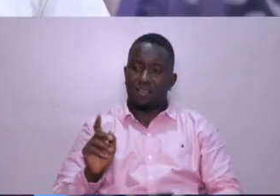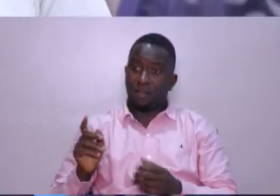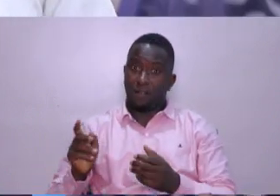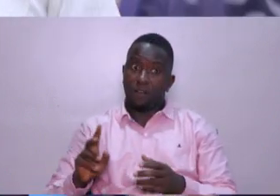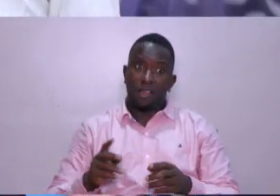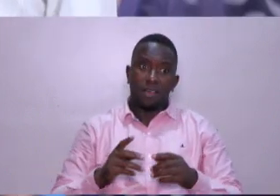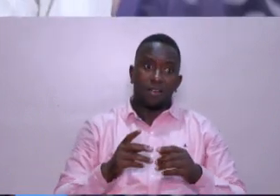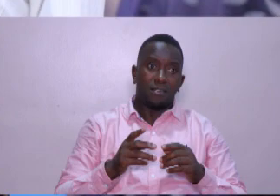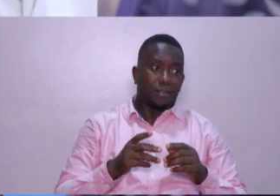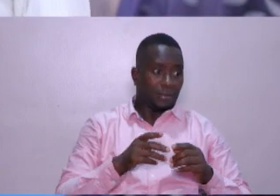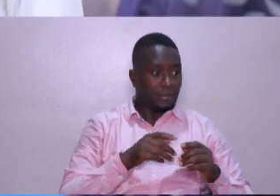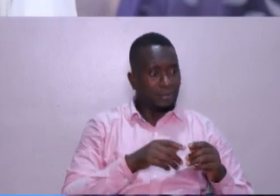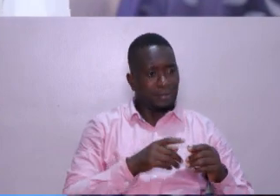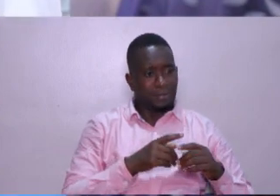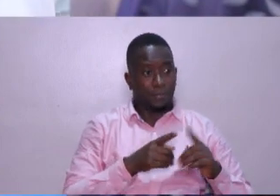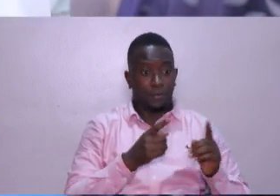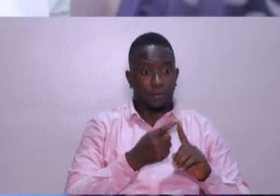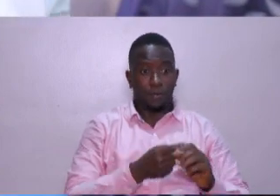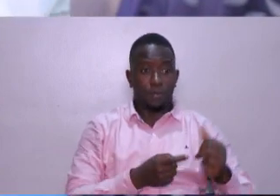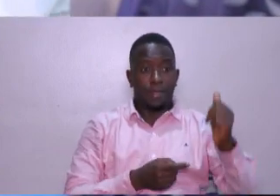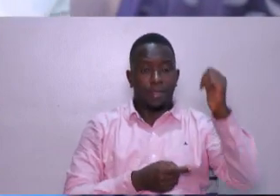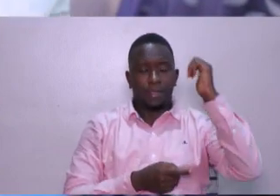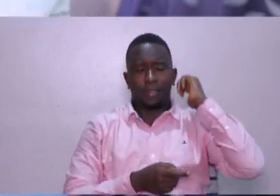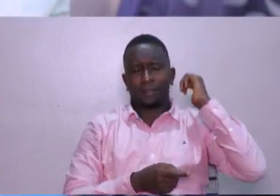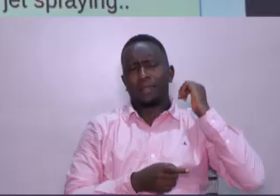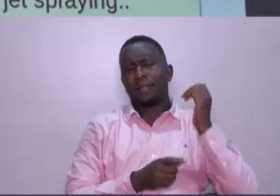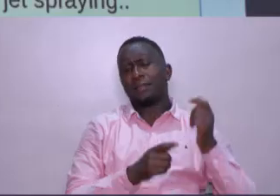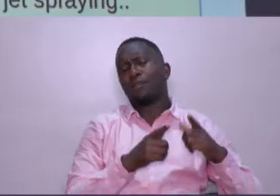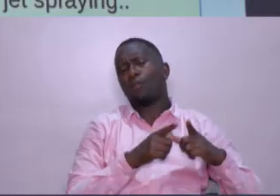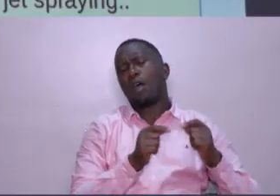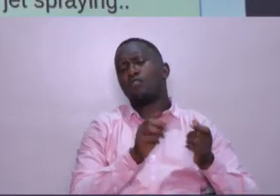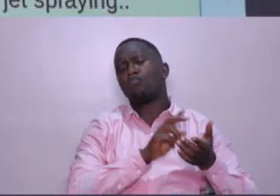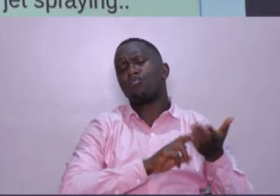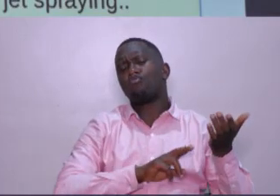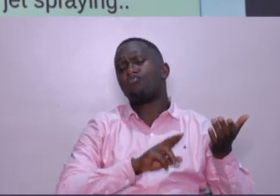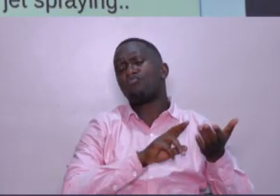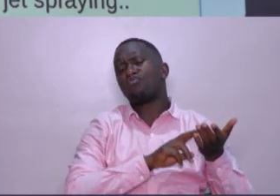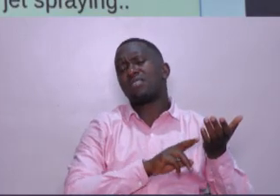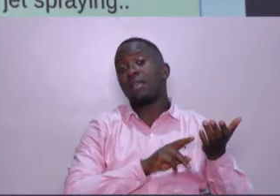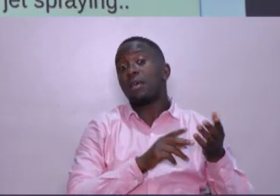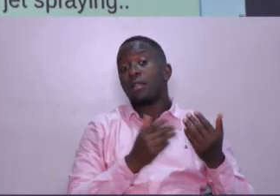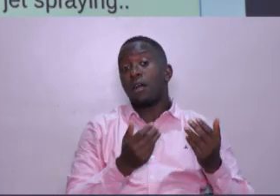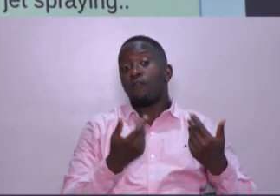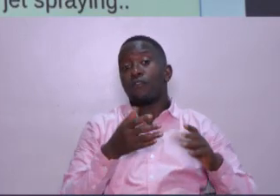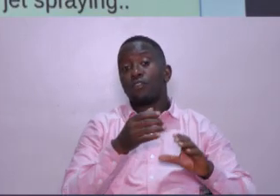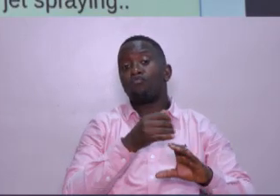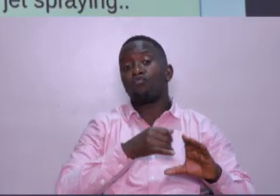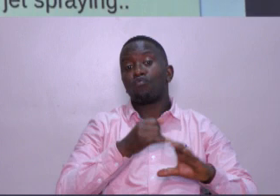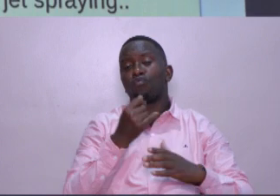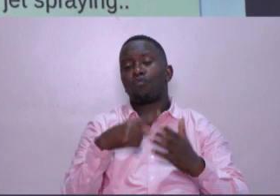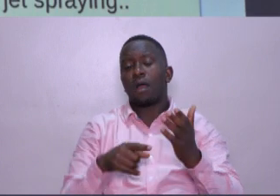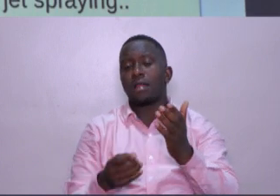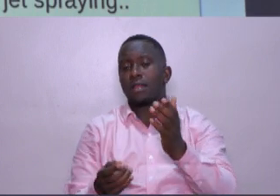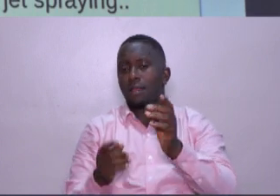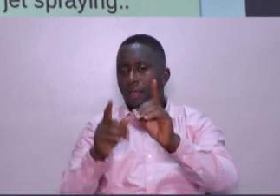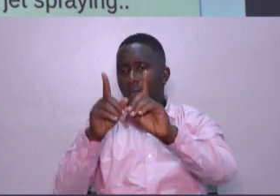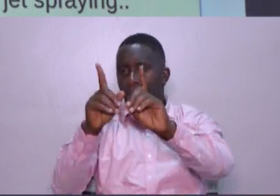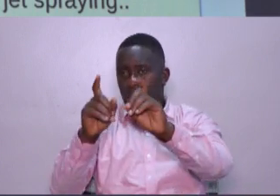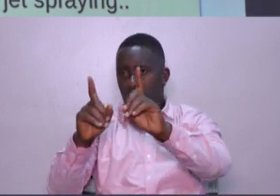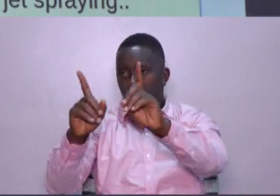Far away from yesterday's terminology that we had used. And we have included a picture. This